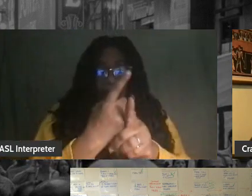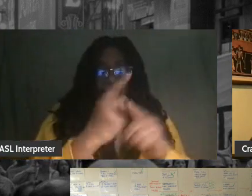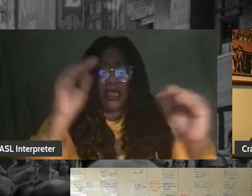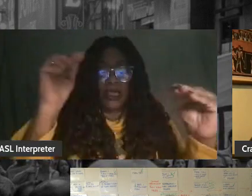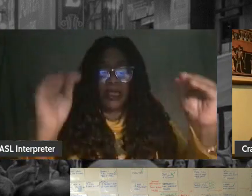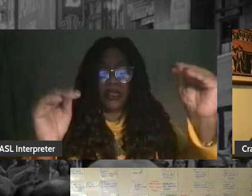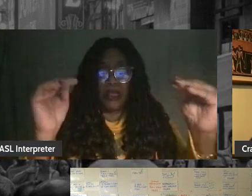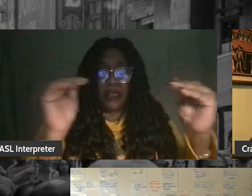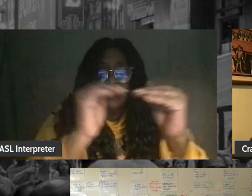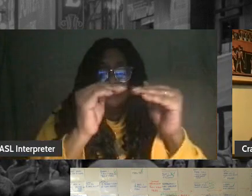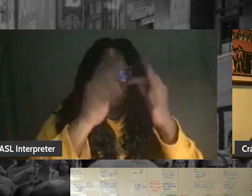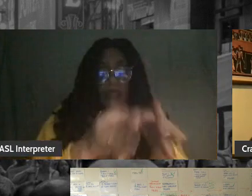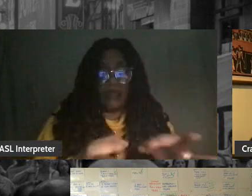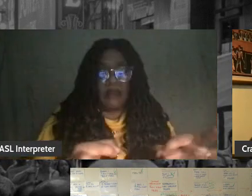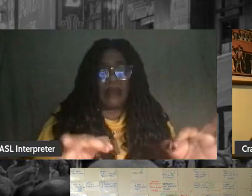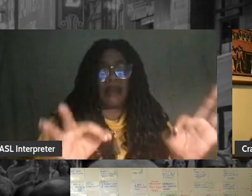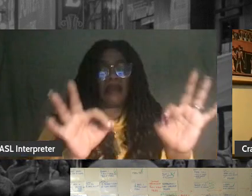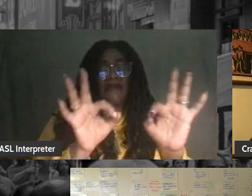So,